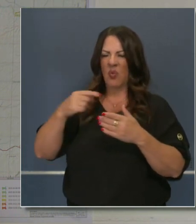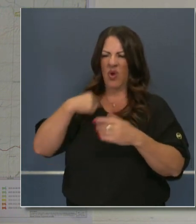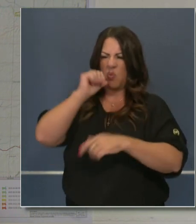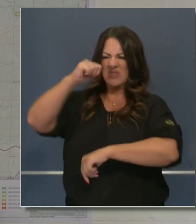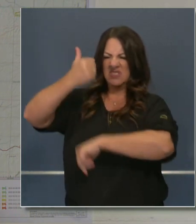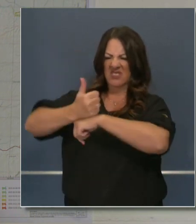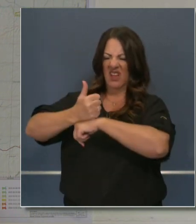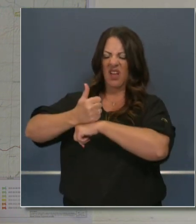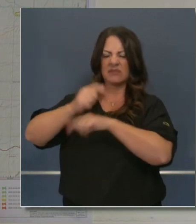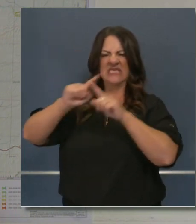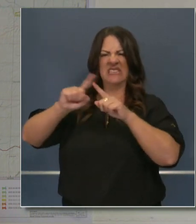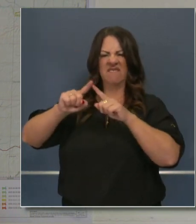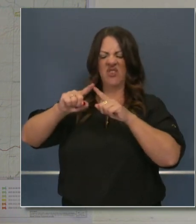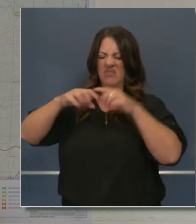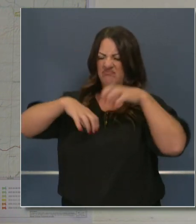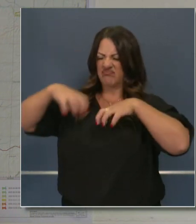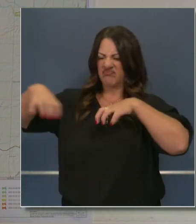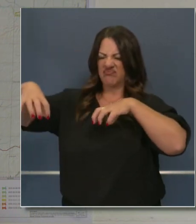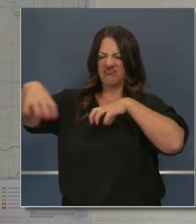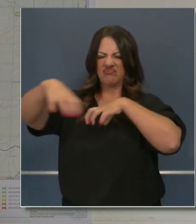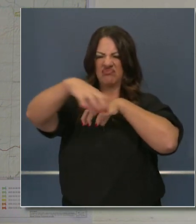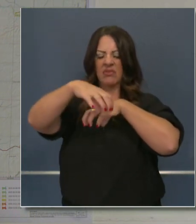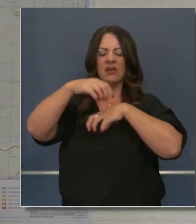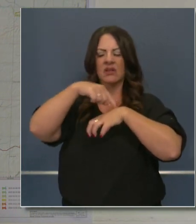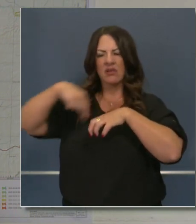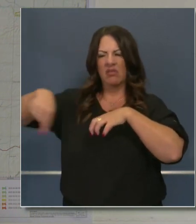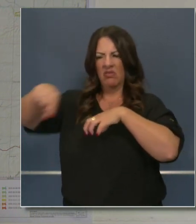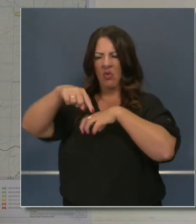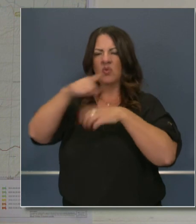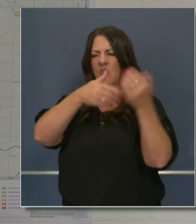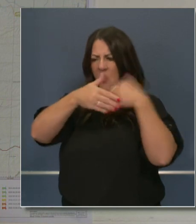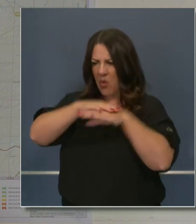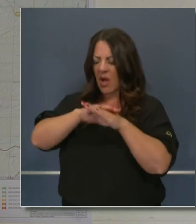forward. As well, we will be